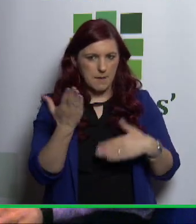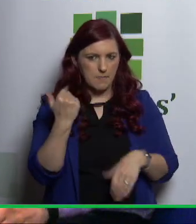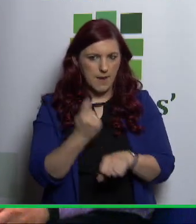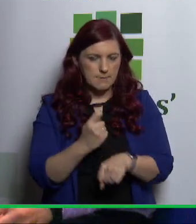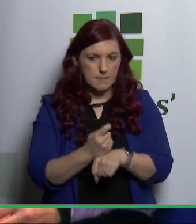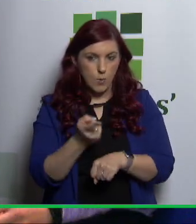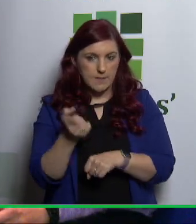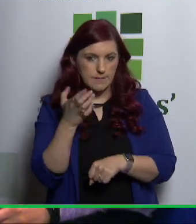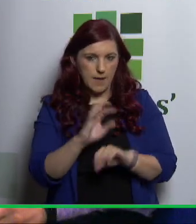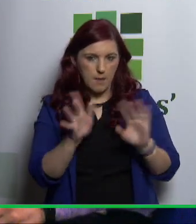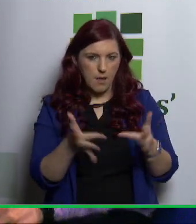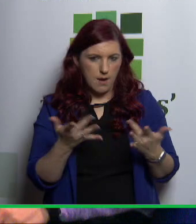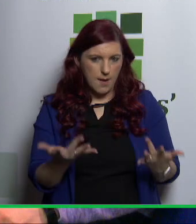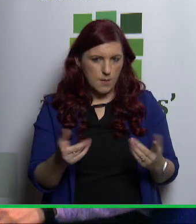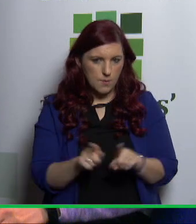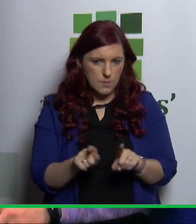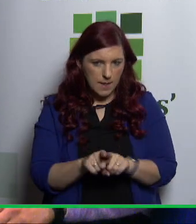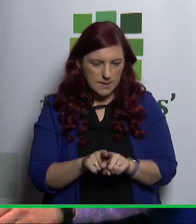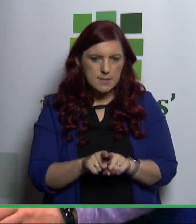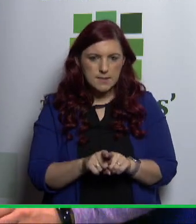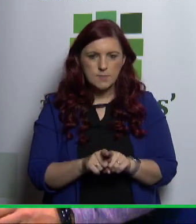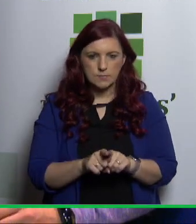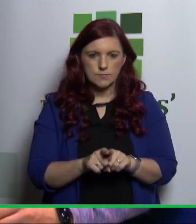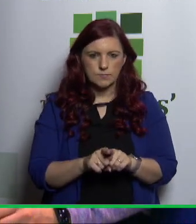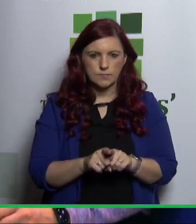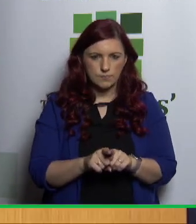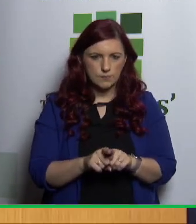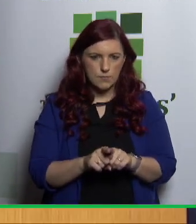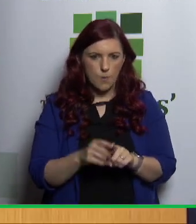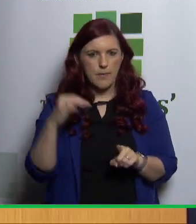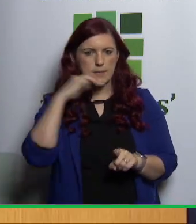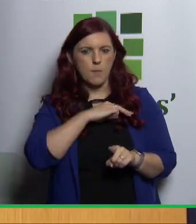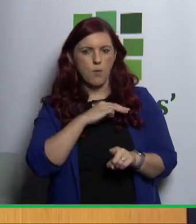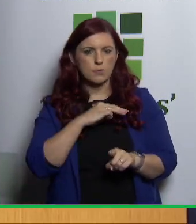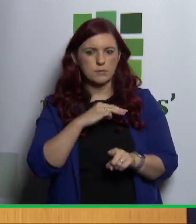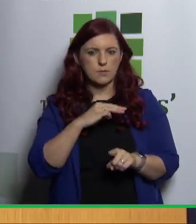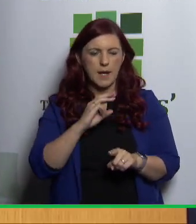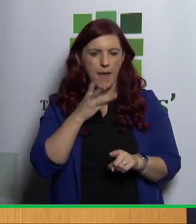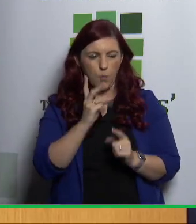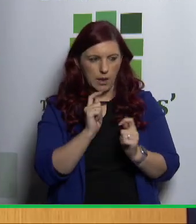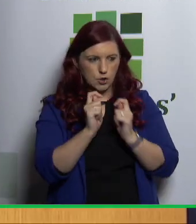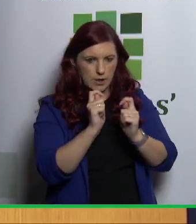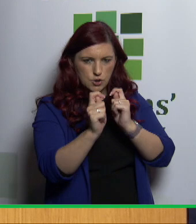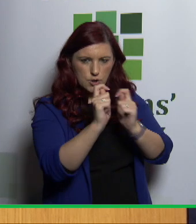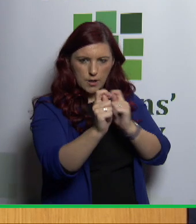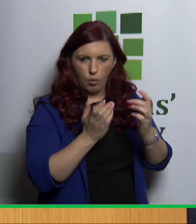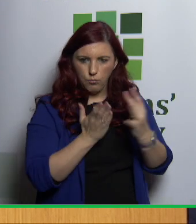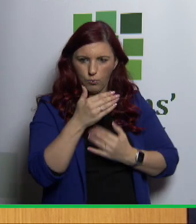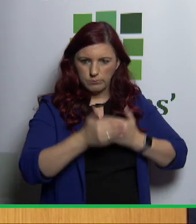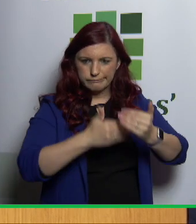as our outline programme. I will state it's iterative because we will change and adapt as we move through each Assembly as appropriate.